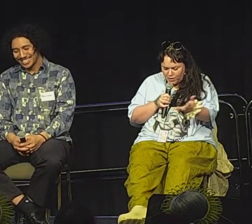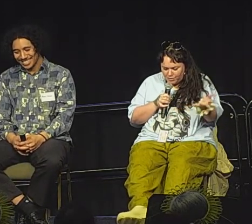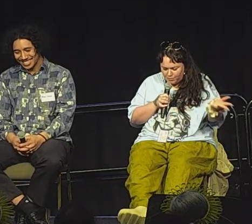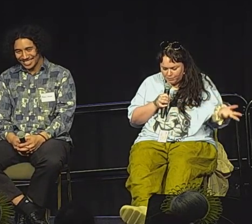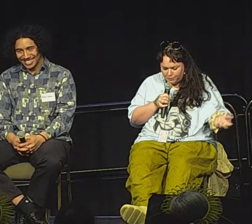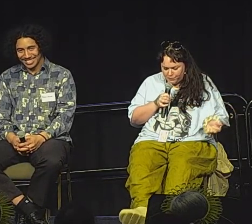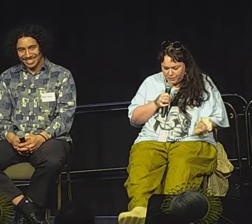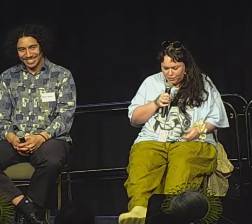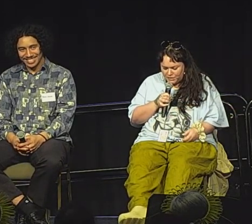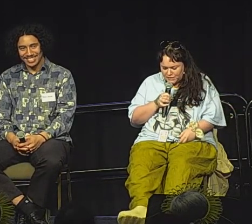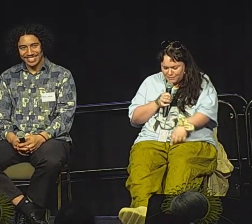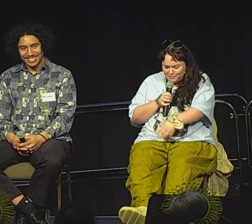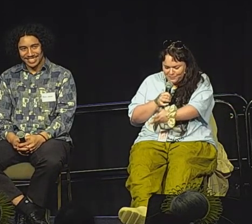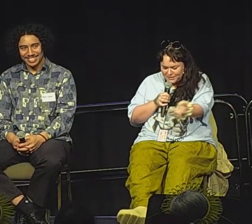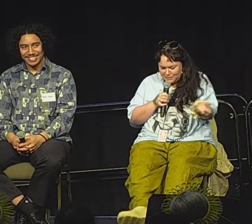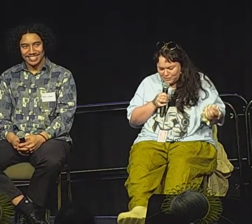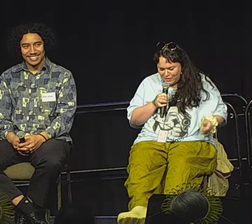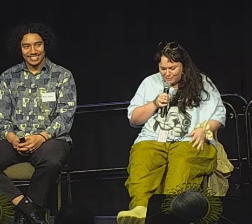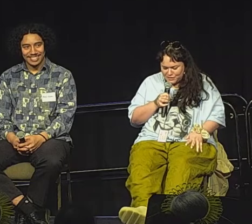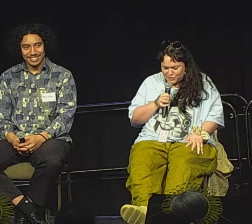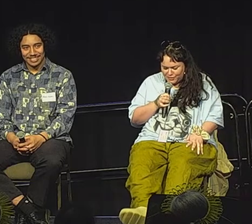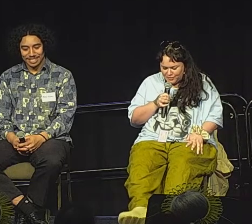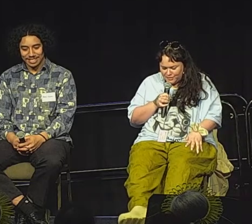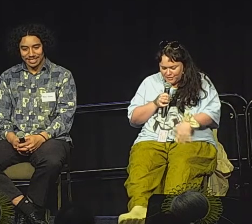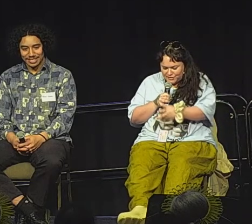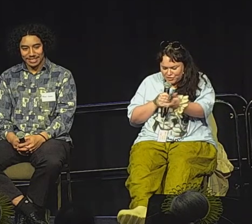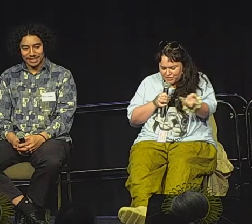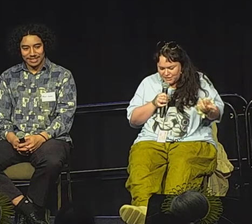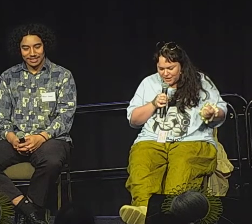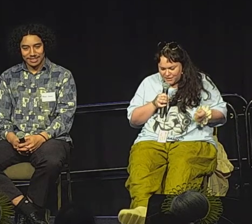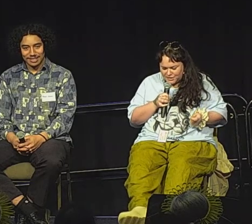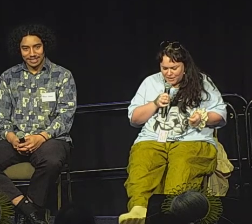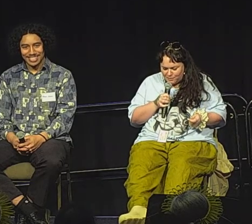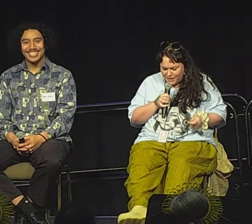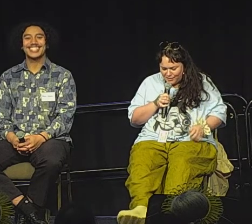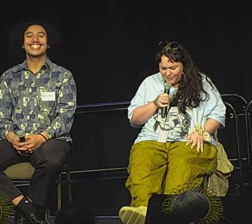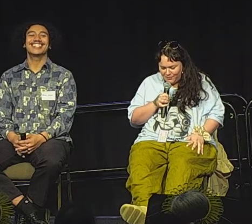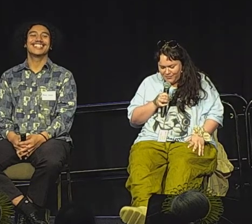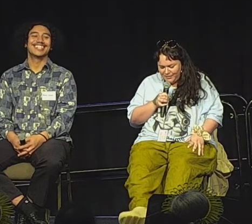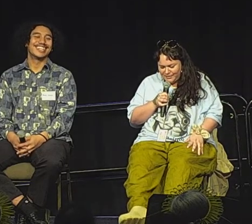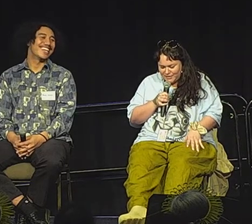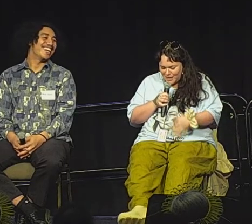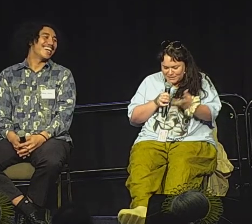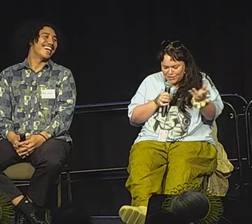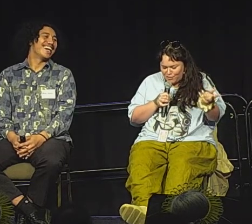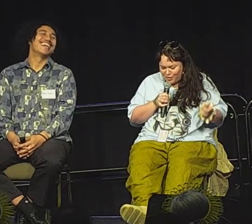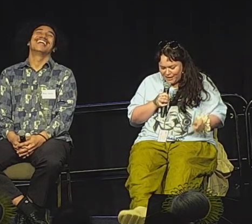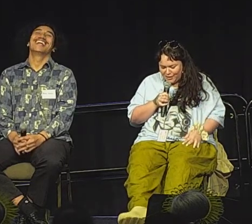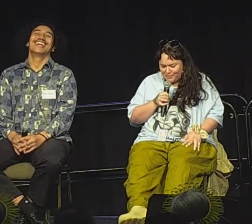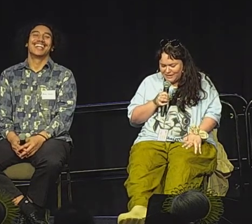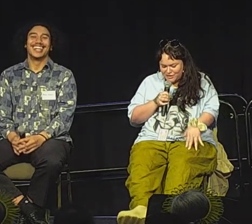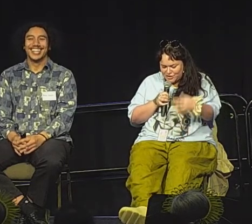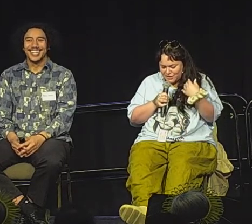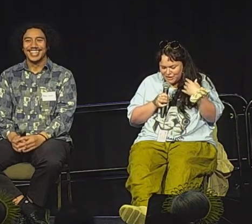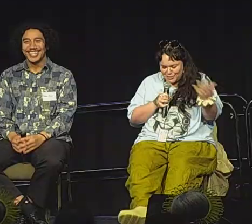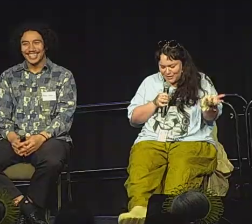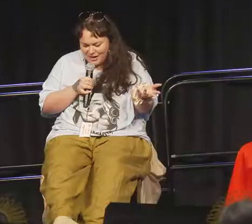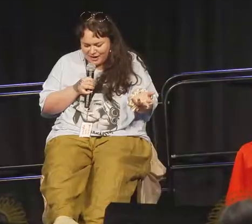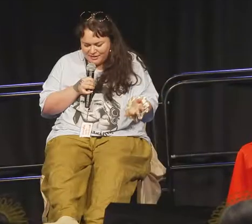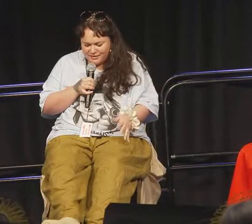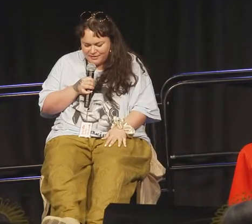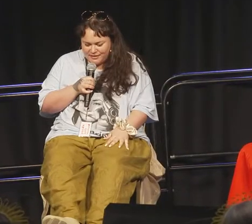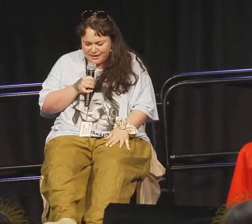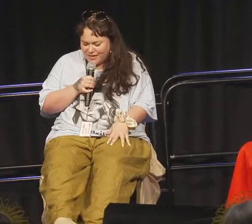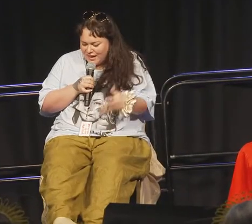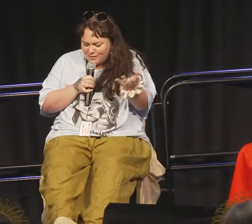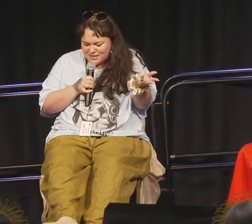welcome you need to subscribe to indigenous Island time now time is not real it is just